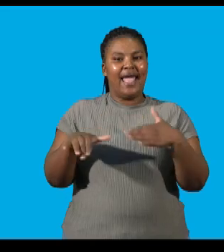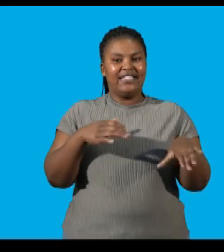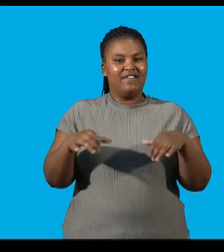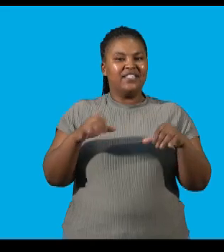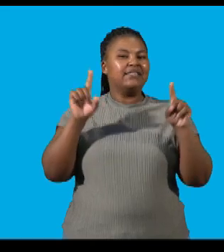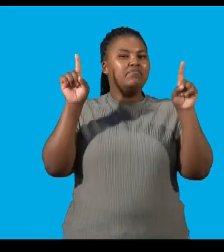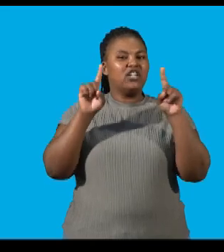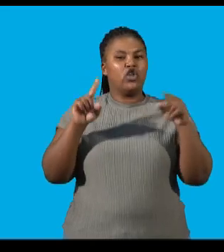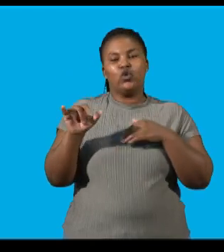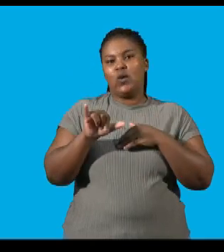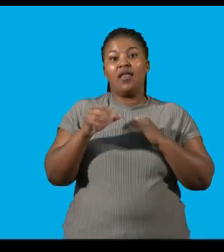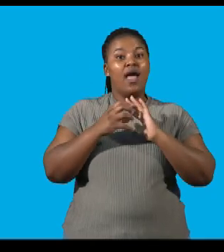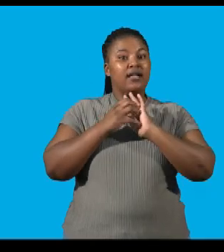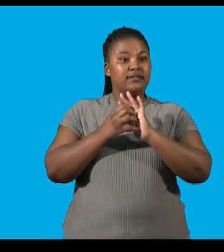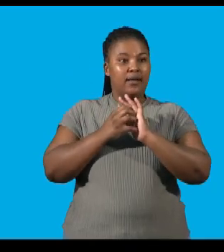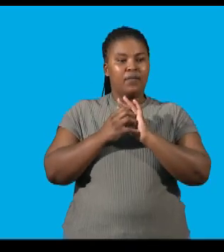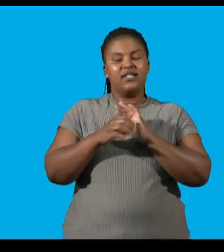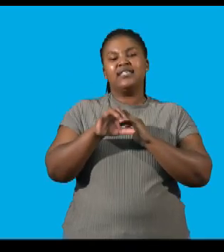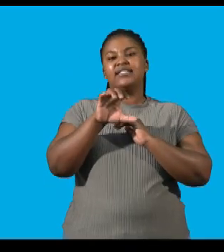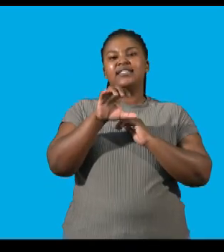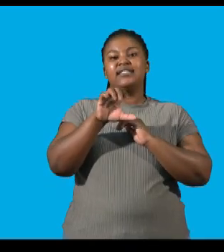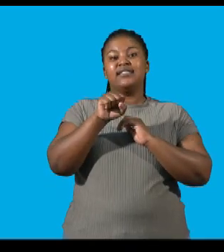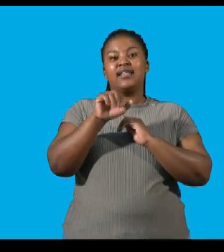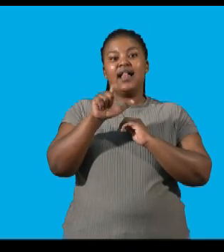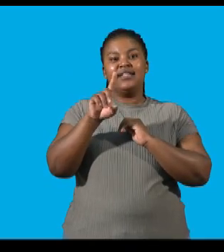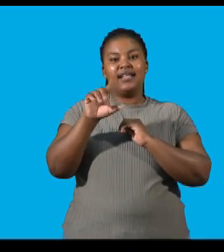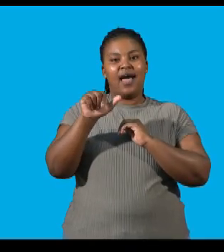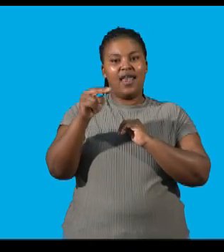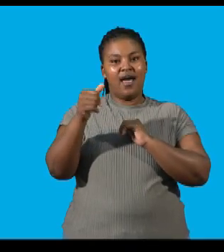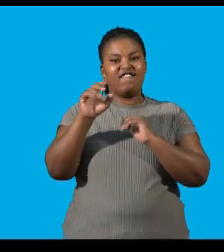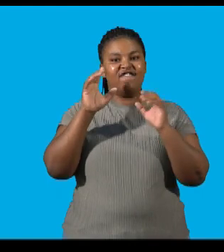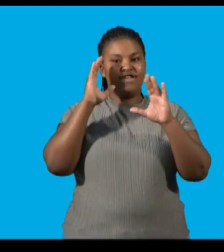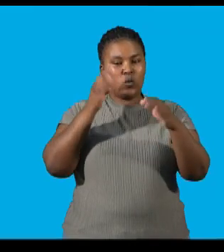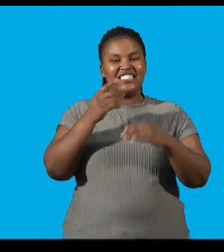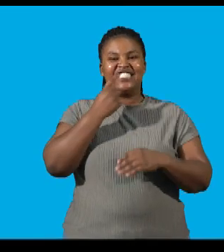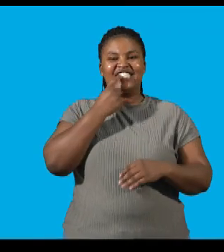activity they specialize in. For example, Saldanha specializes in steel.